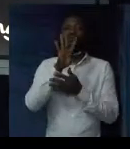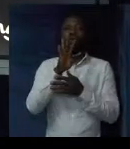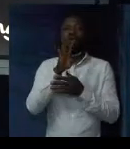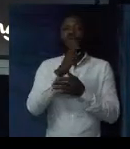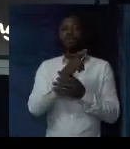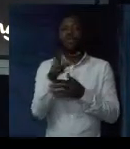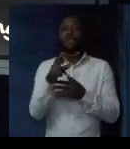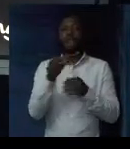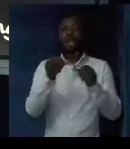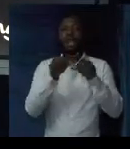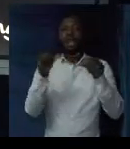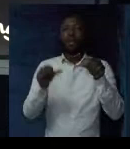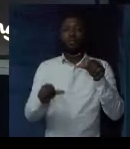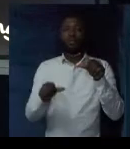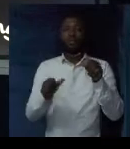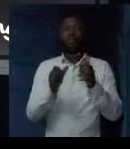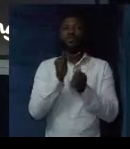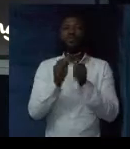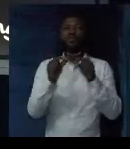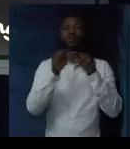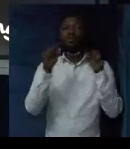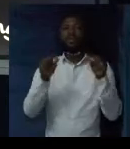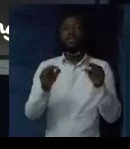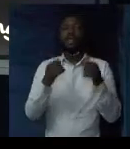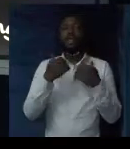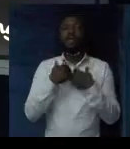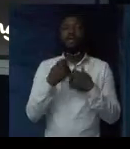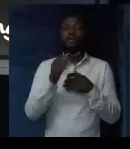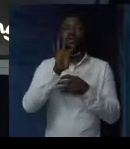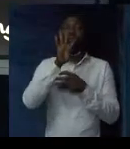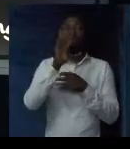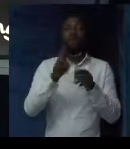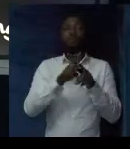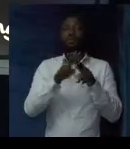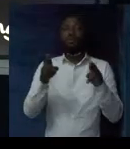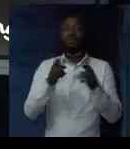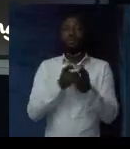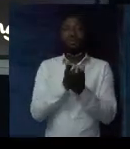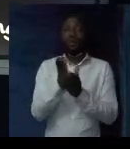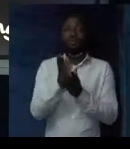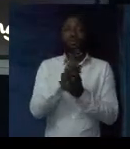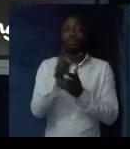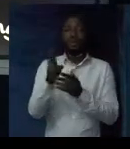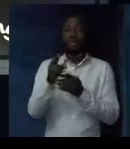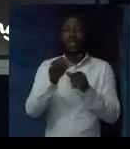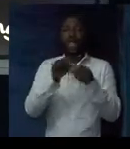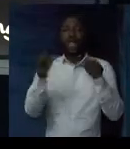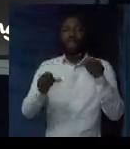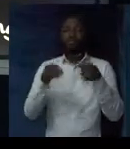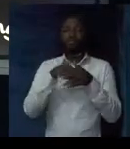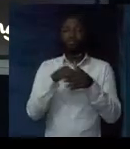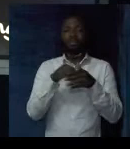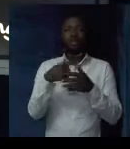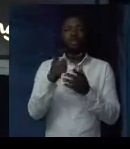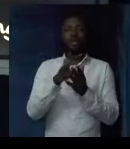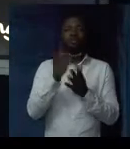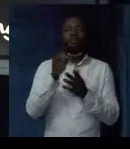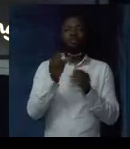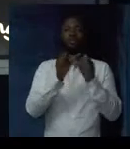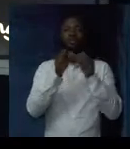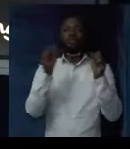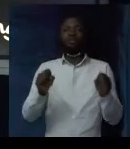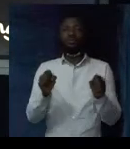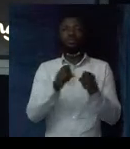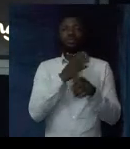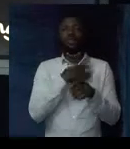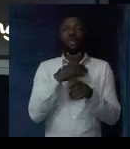right angles? Which quadrilaterals have 4 right angles inside? So the options